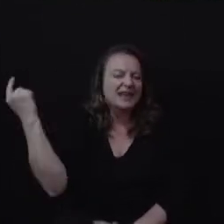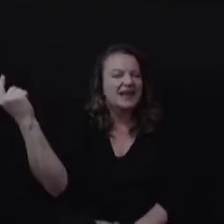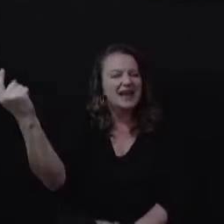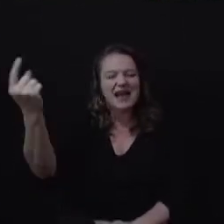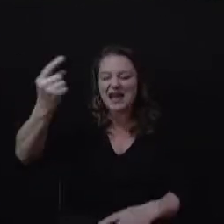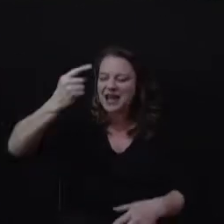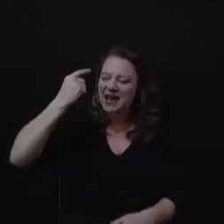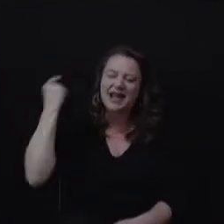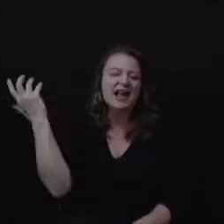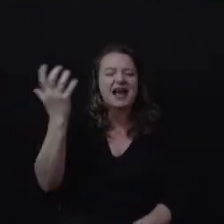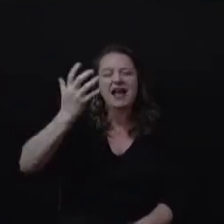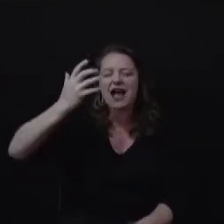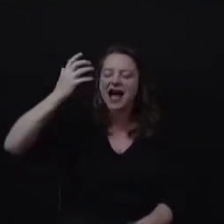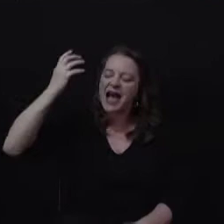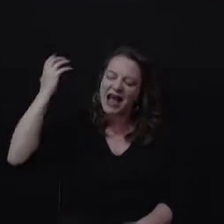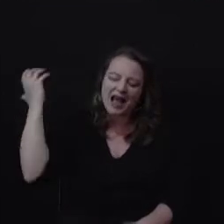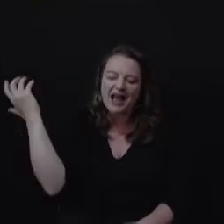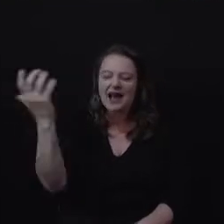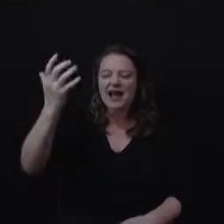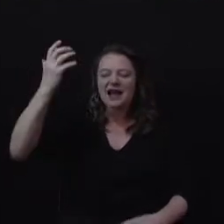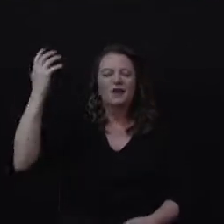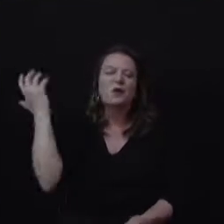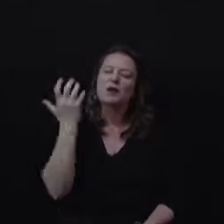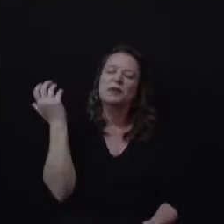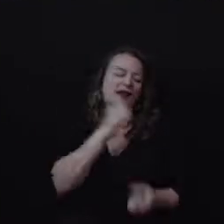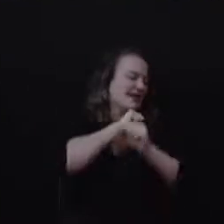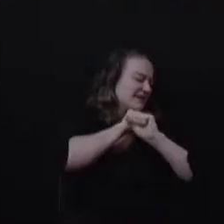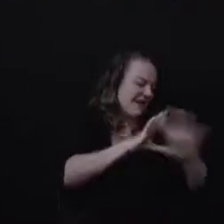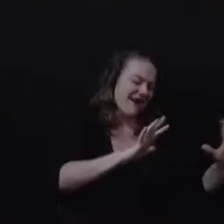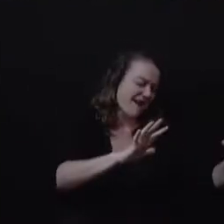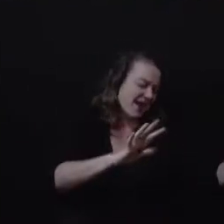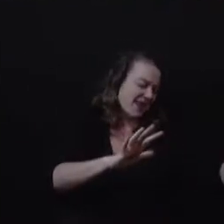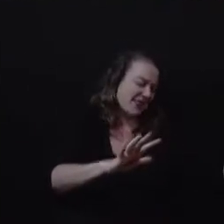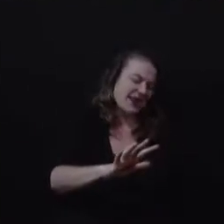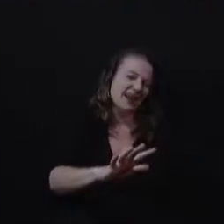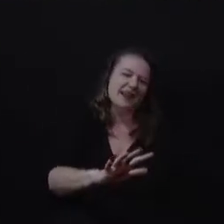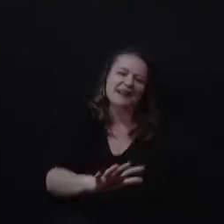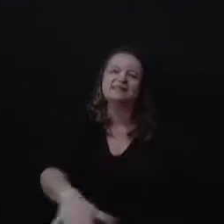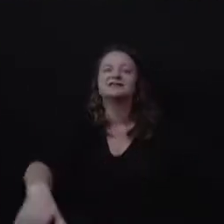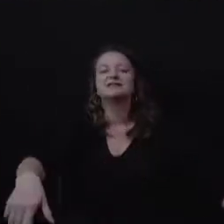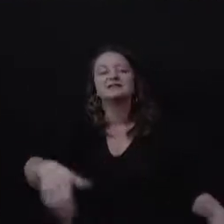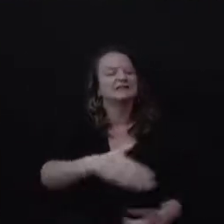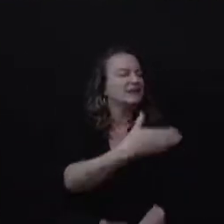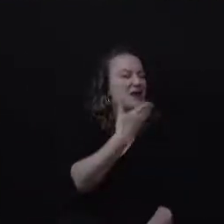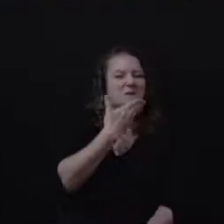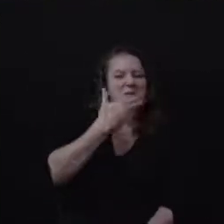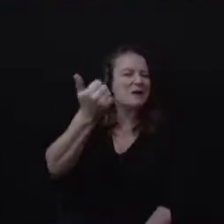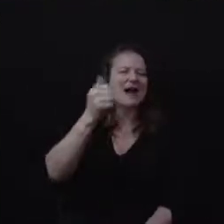Yeah. Come on. Oh, there's nothing